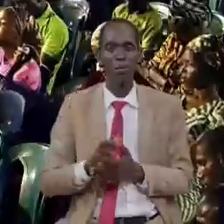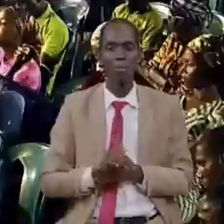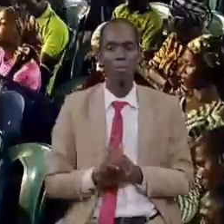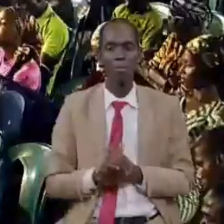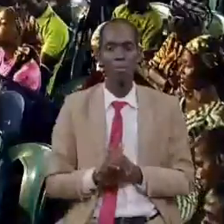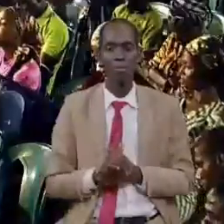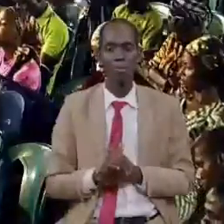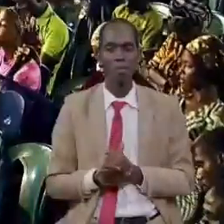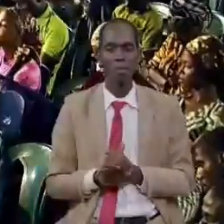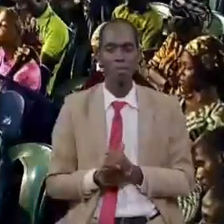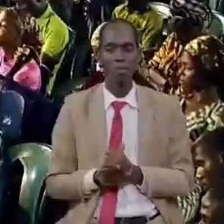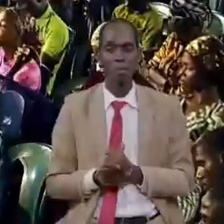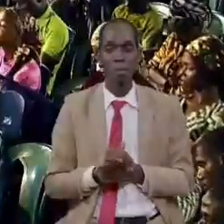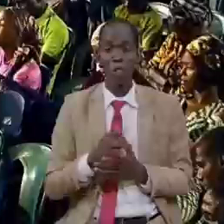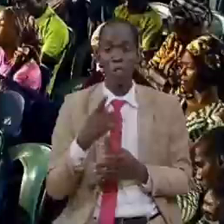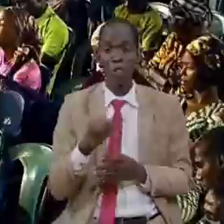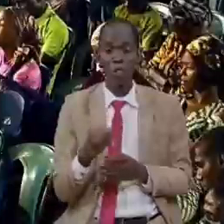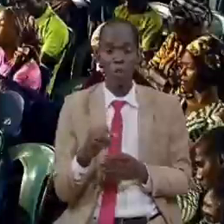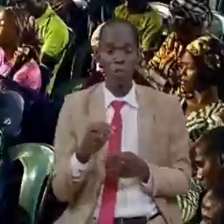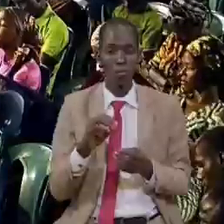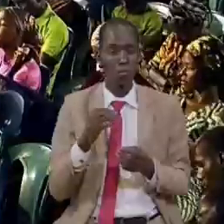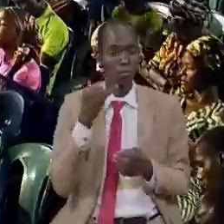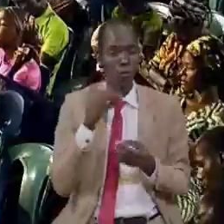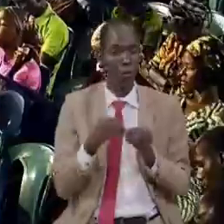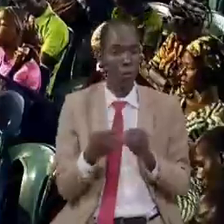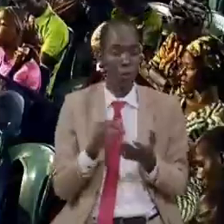I take it one more time.